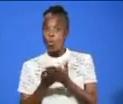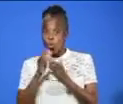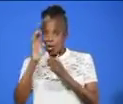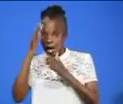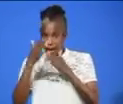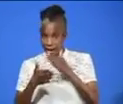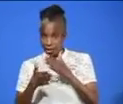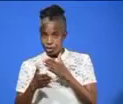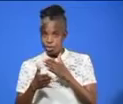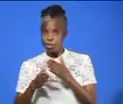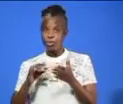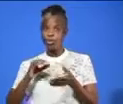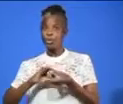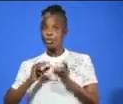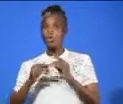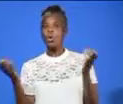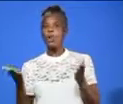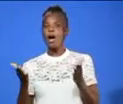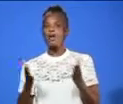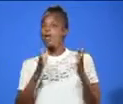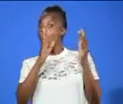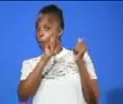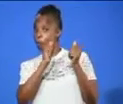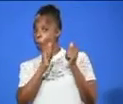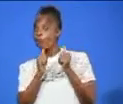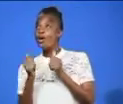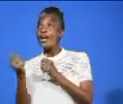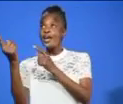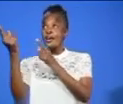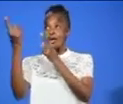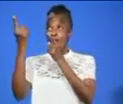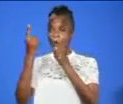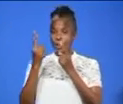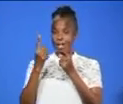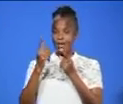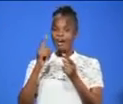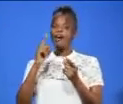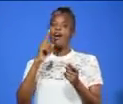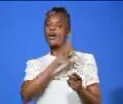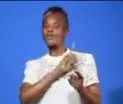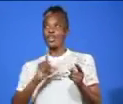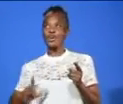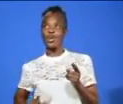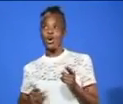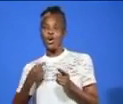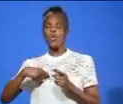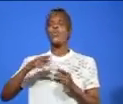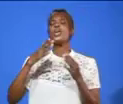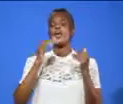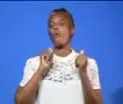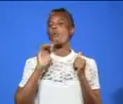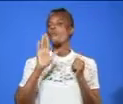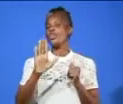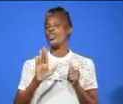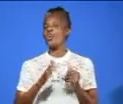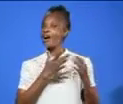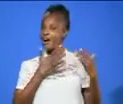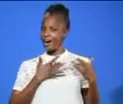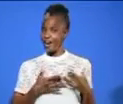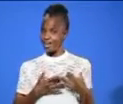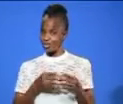the coming of the Lord. We hope that your hearts would have been blessed today as Denise and I